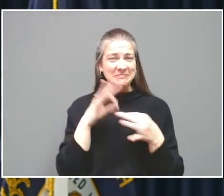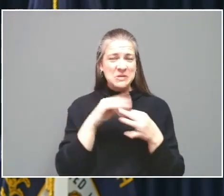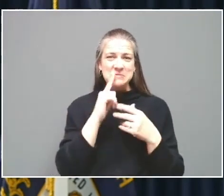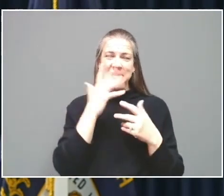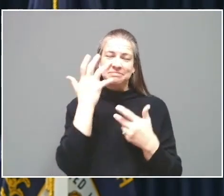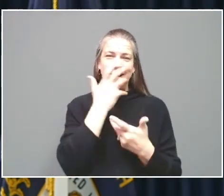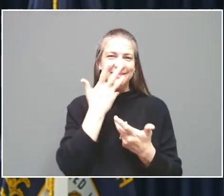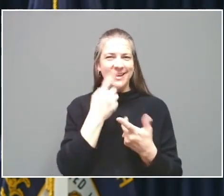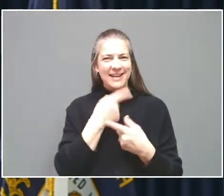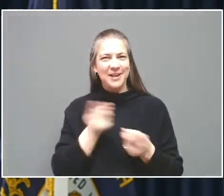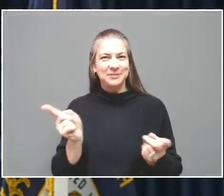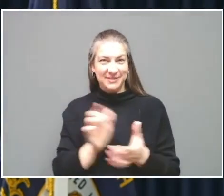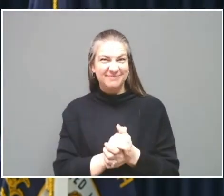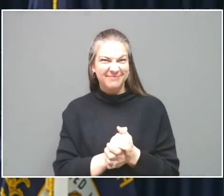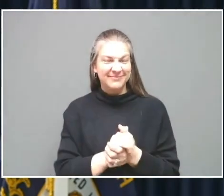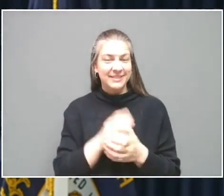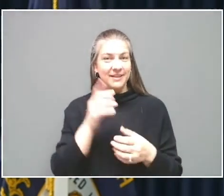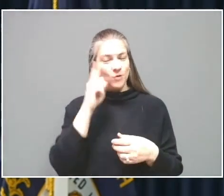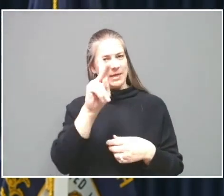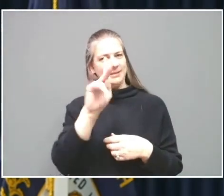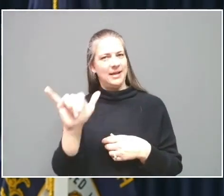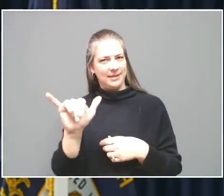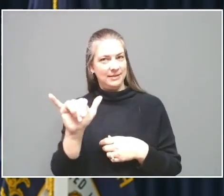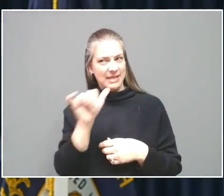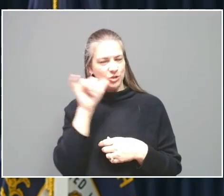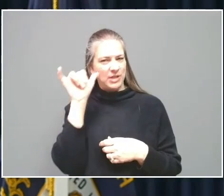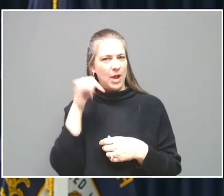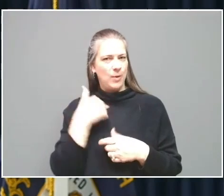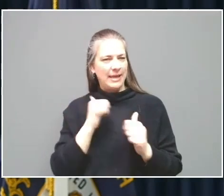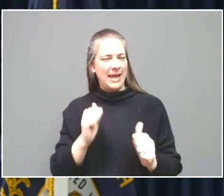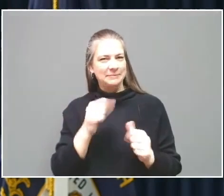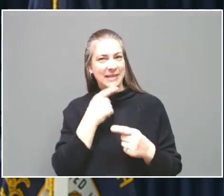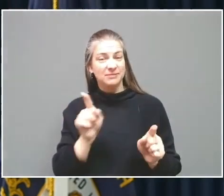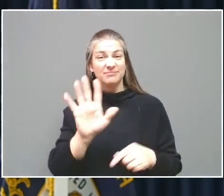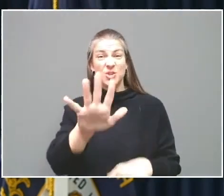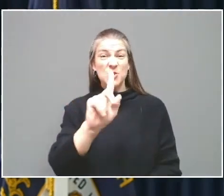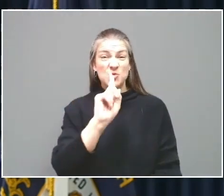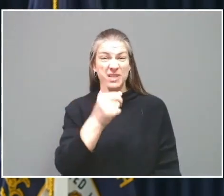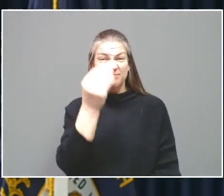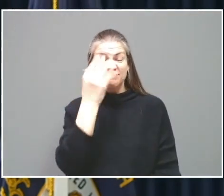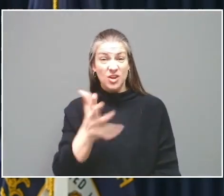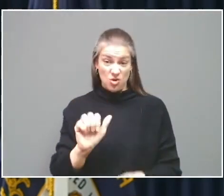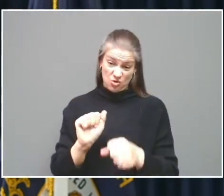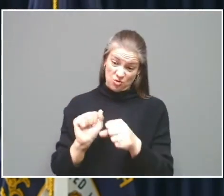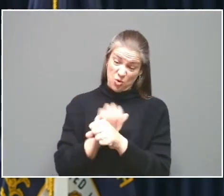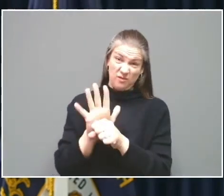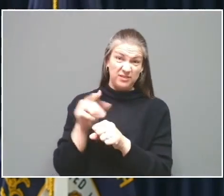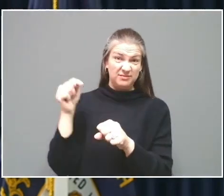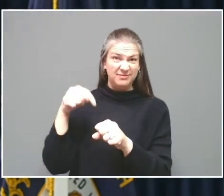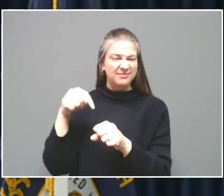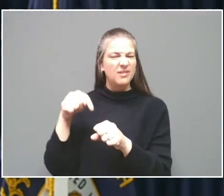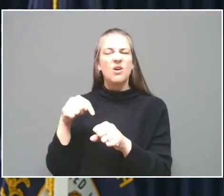in a couple places in Kentucky yesterday. There is no denying that COVID-19 had a